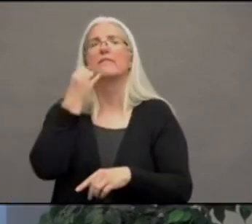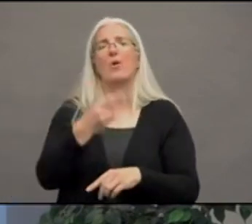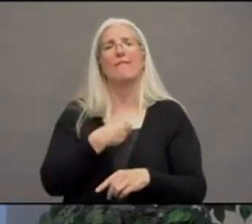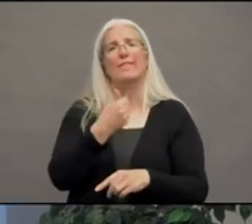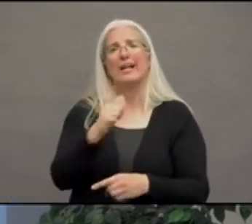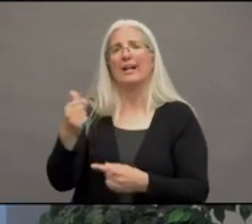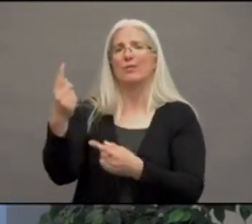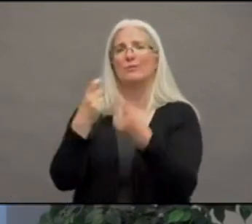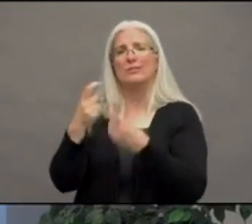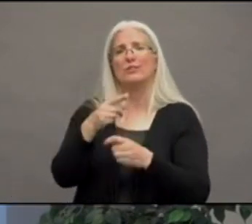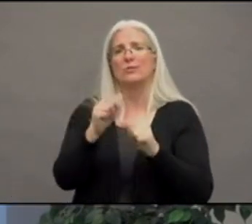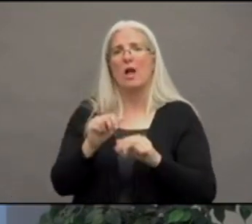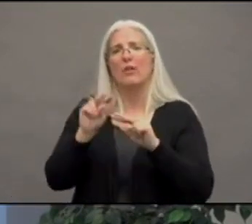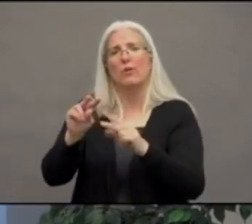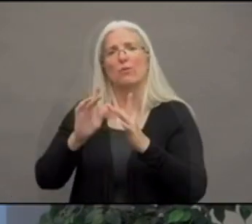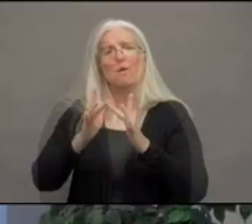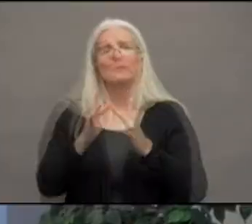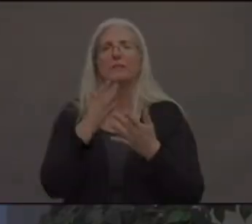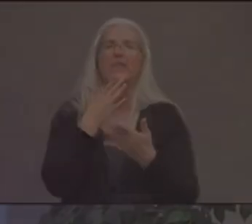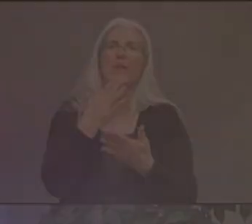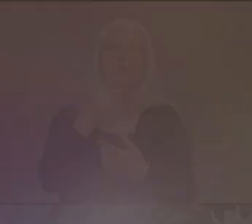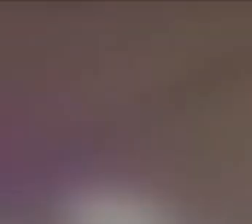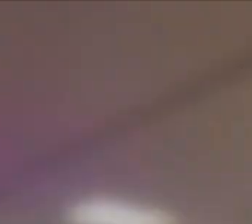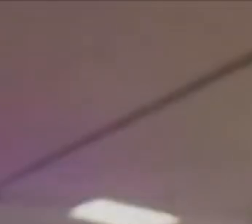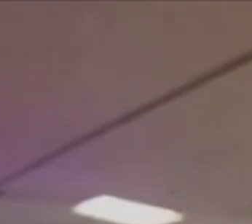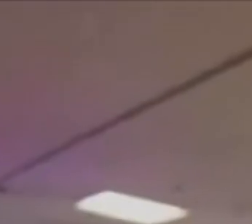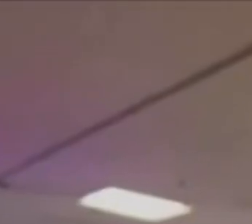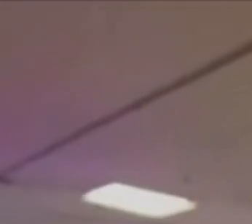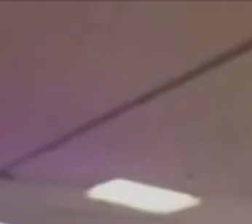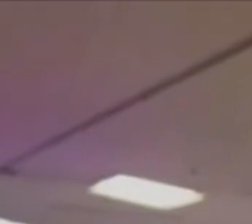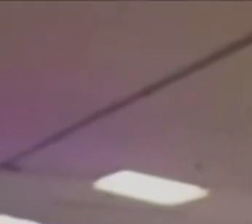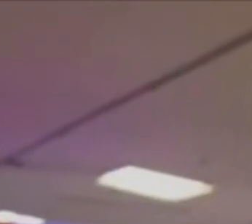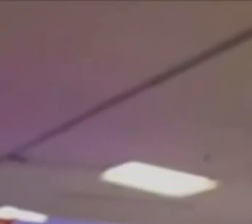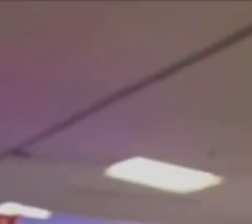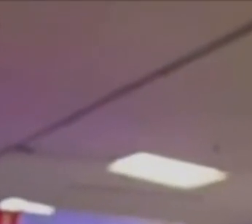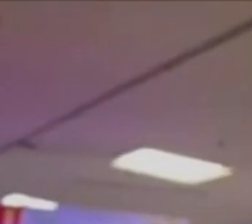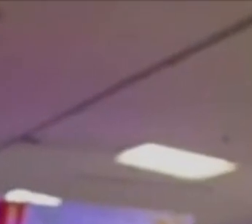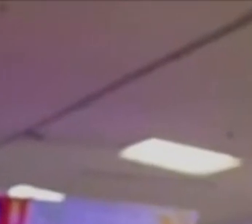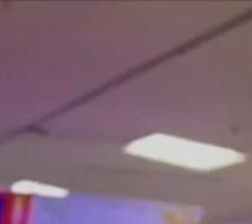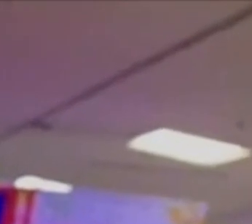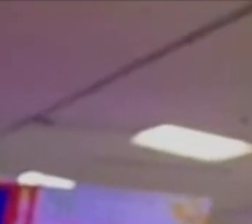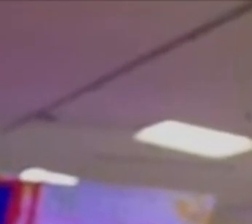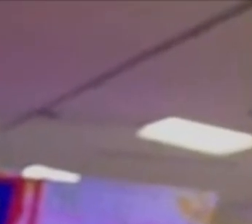being with us this morning. Thank you.